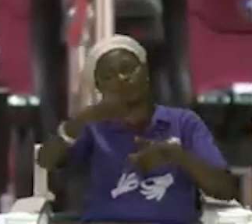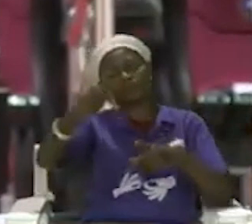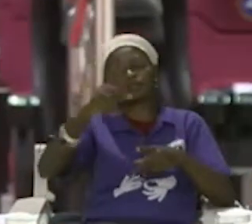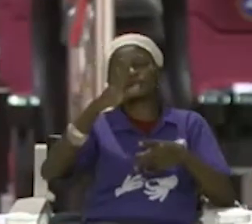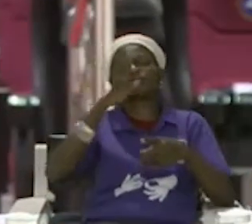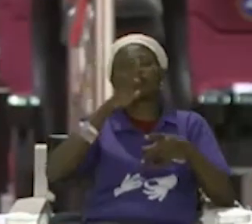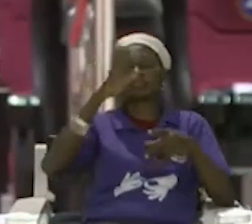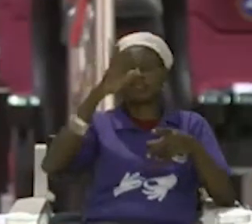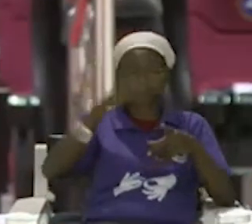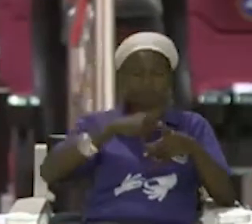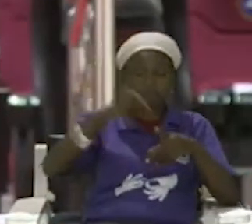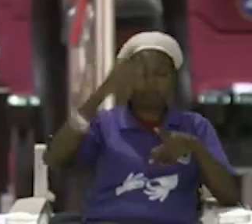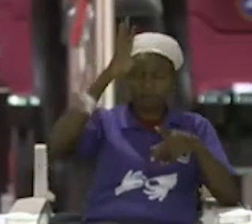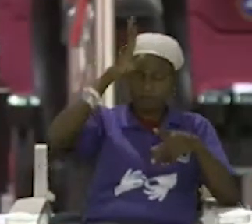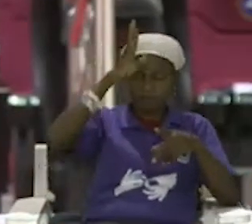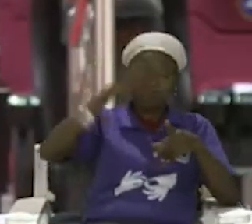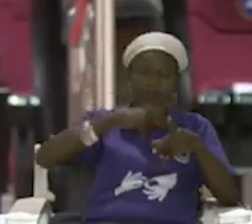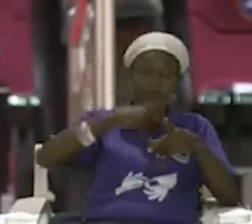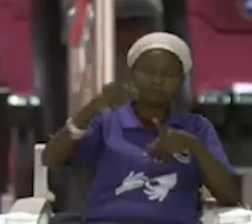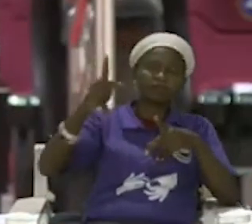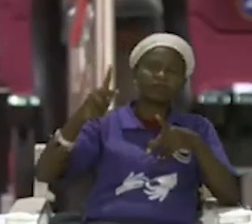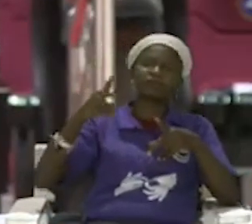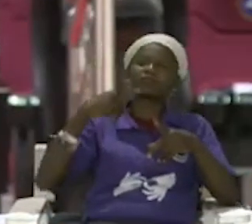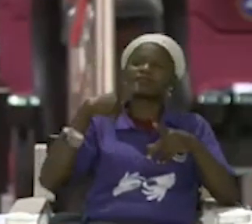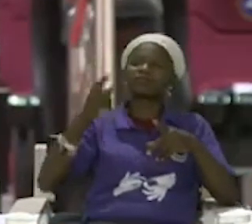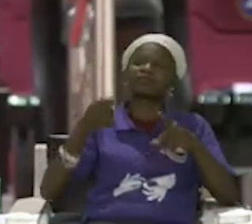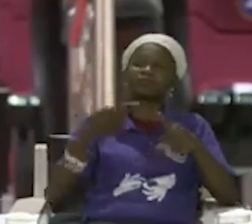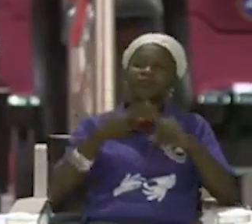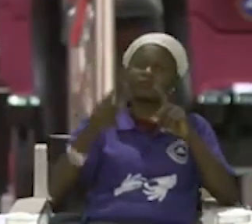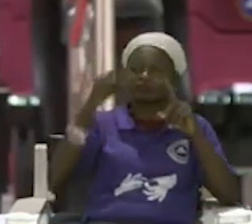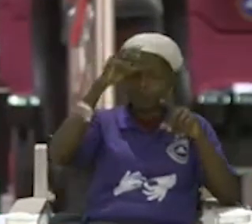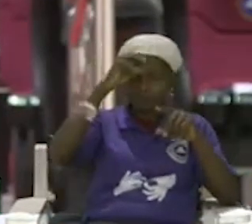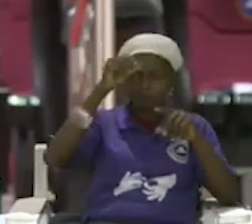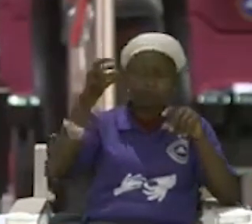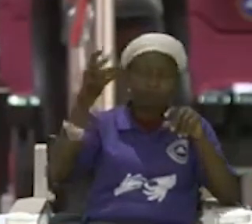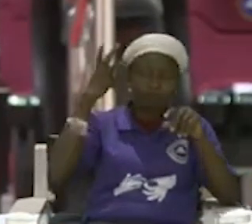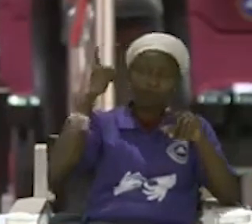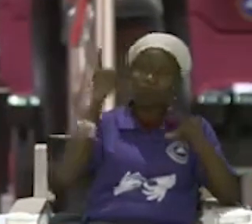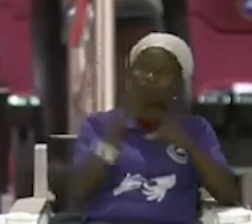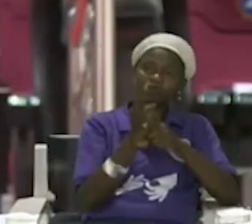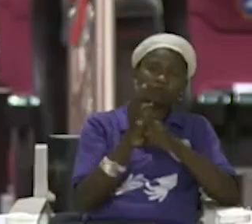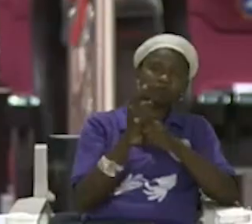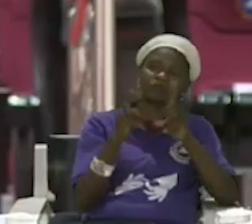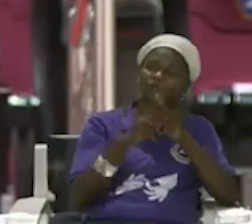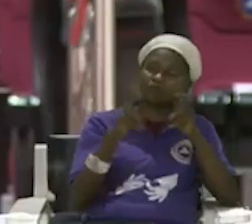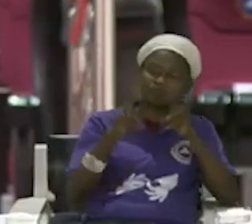a professor. But the boy was just dumb.